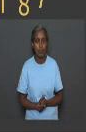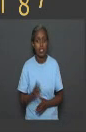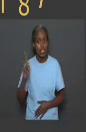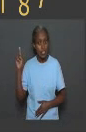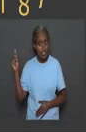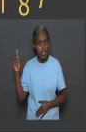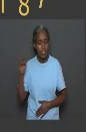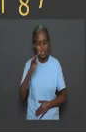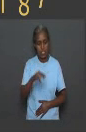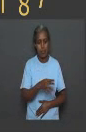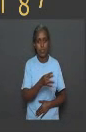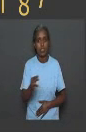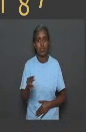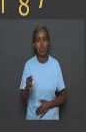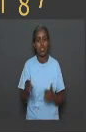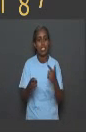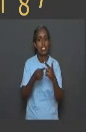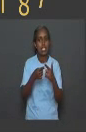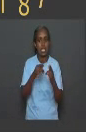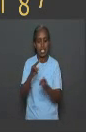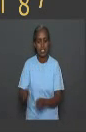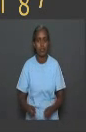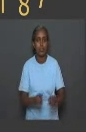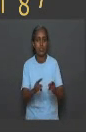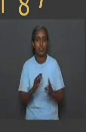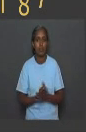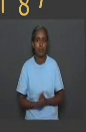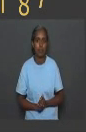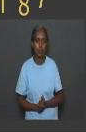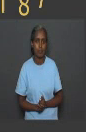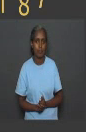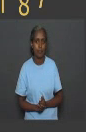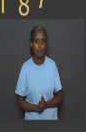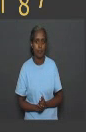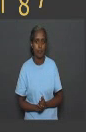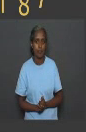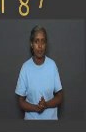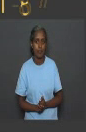Here is the matrix for the second system.